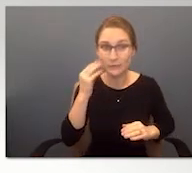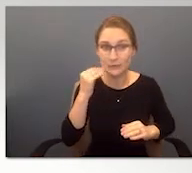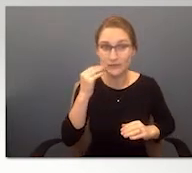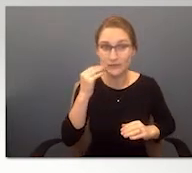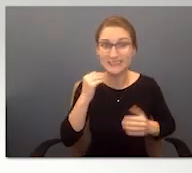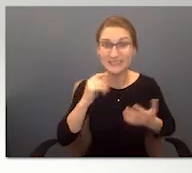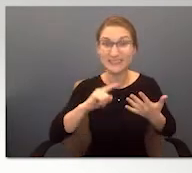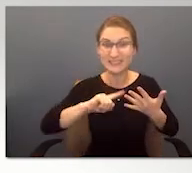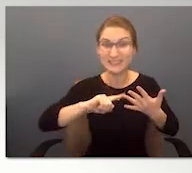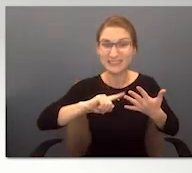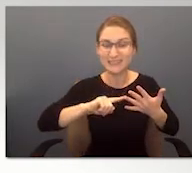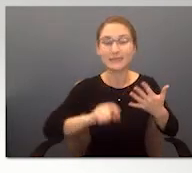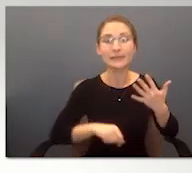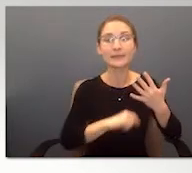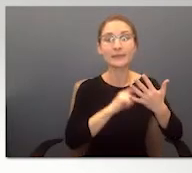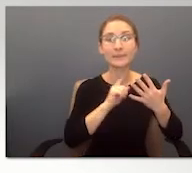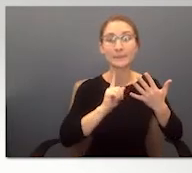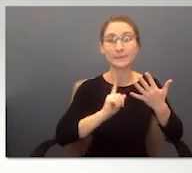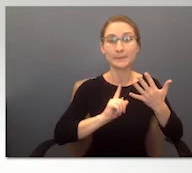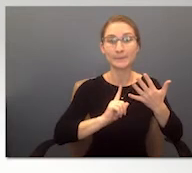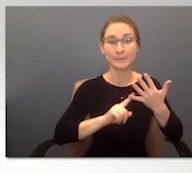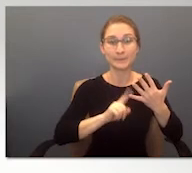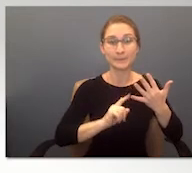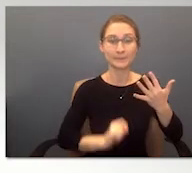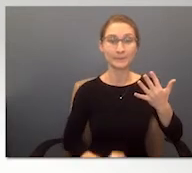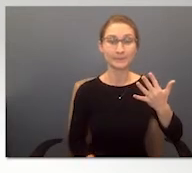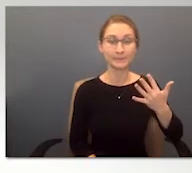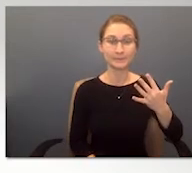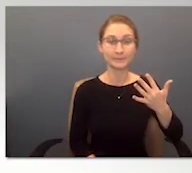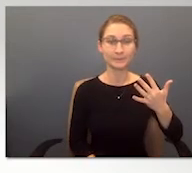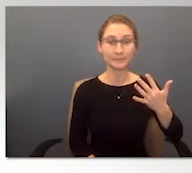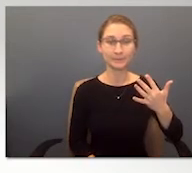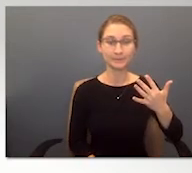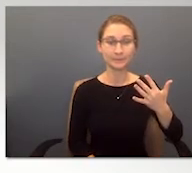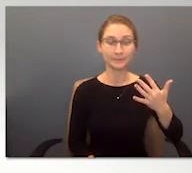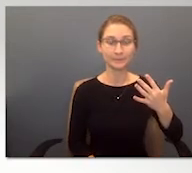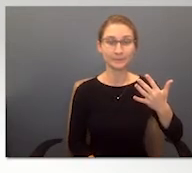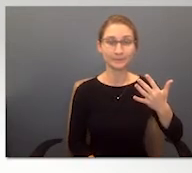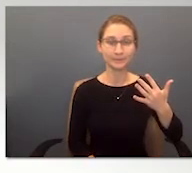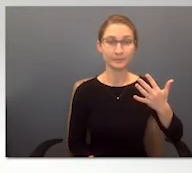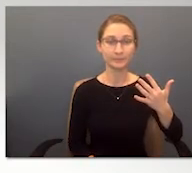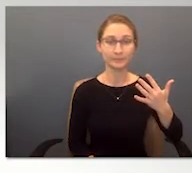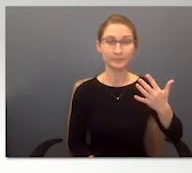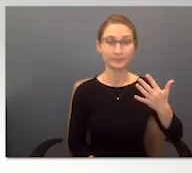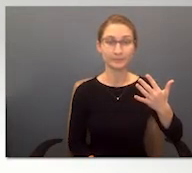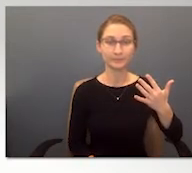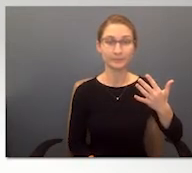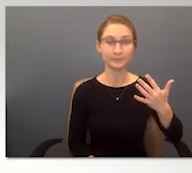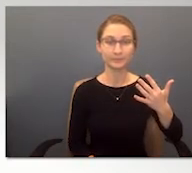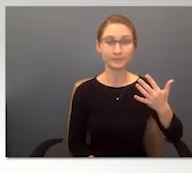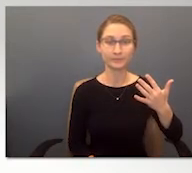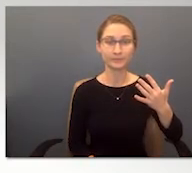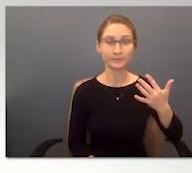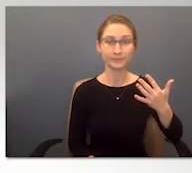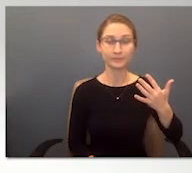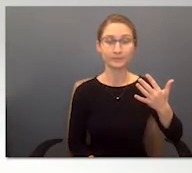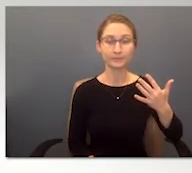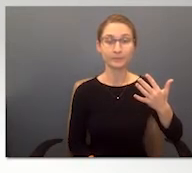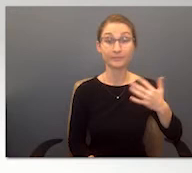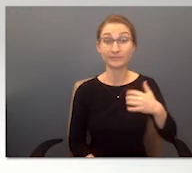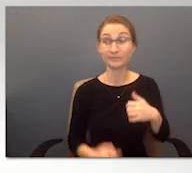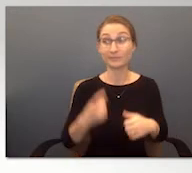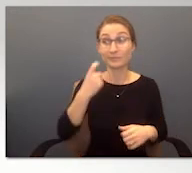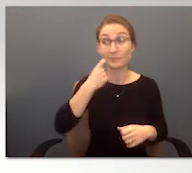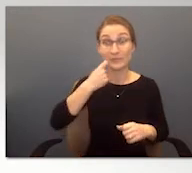year, environmental regulation on issues that impact health. The Piney Point issue, just